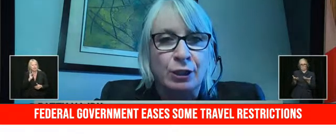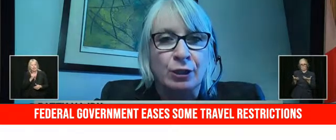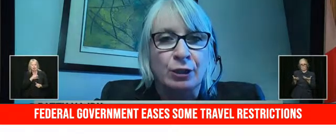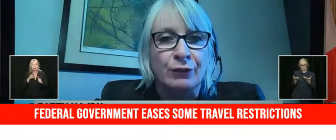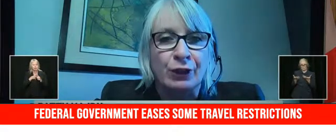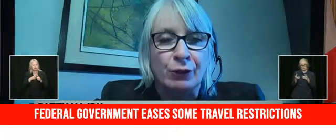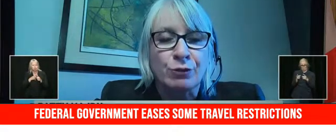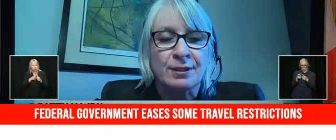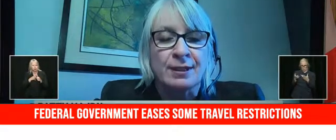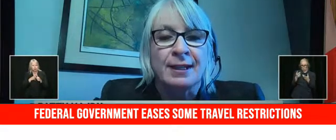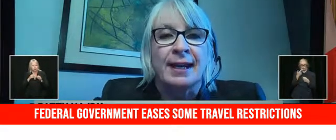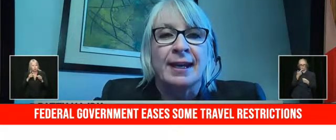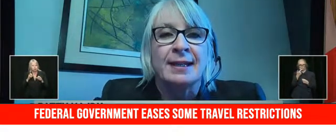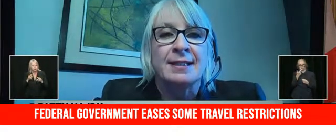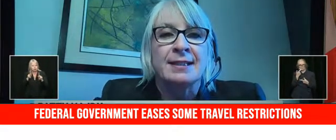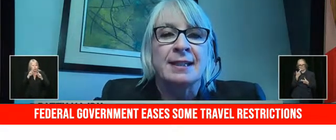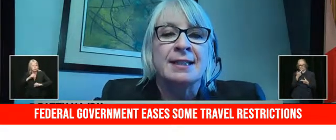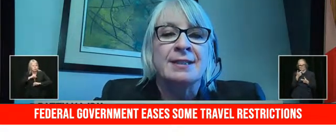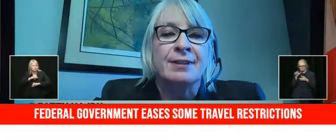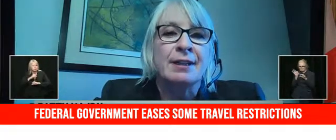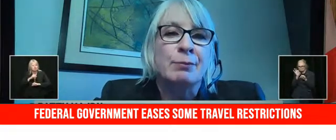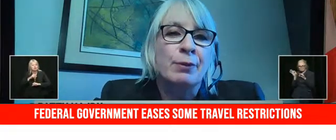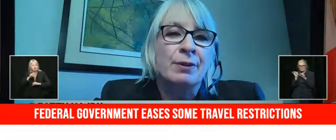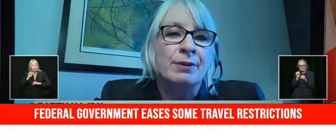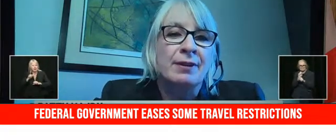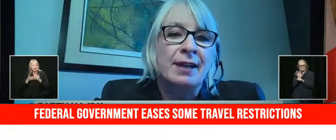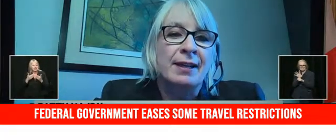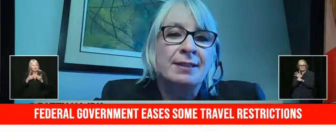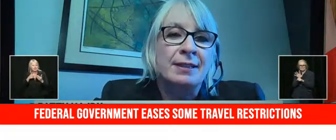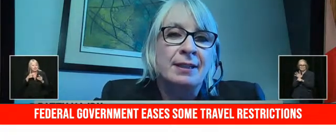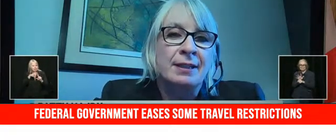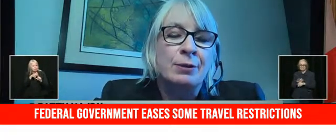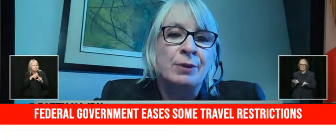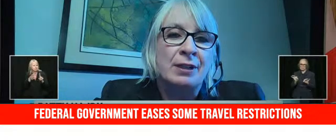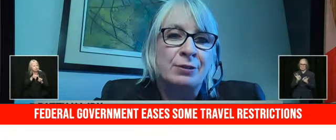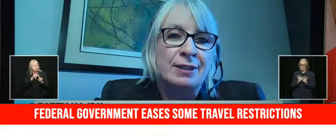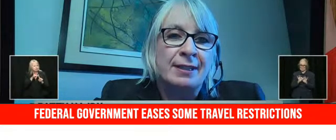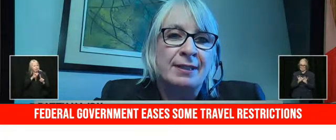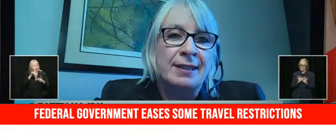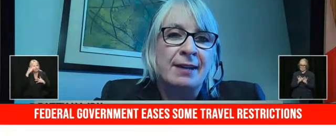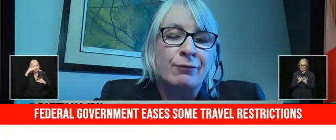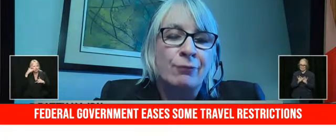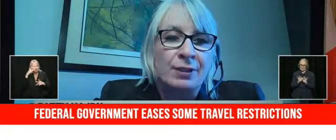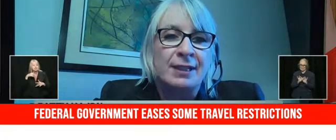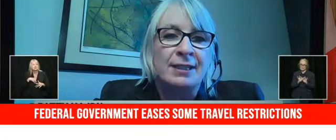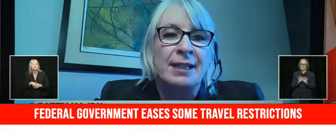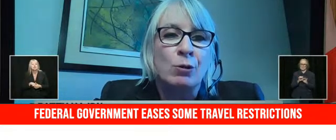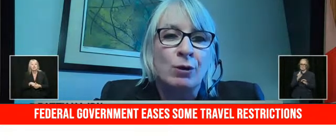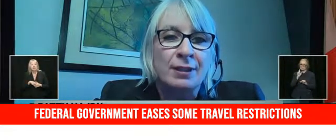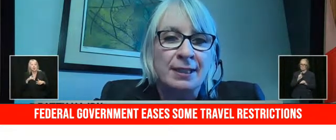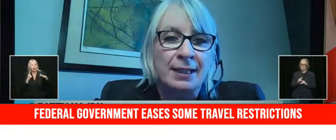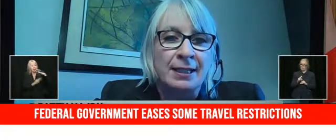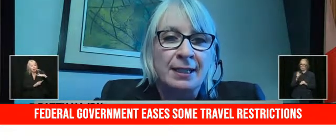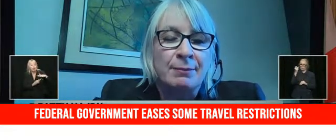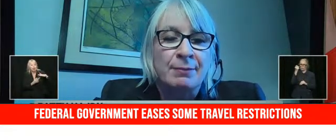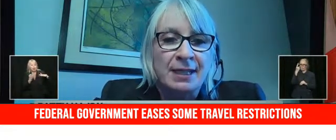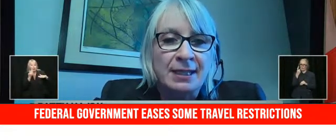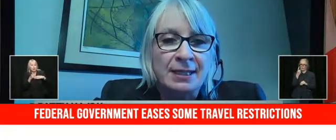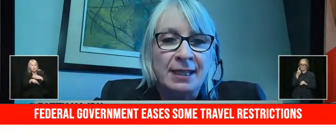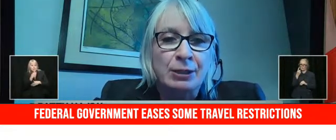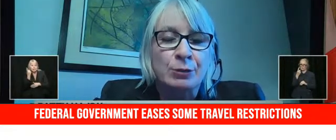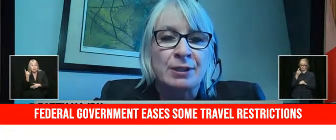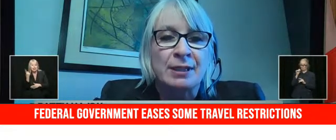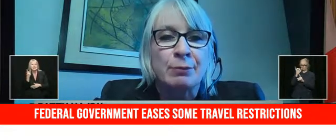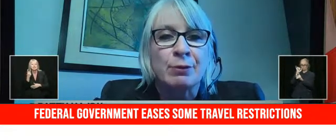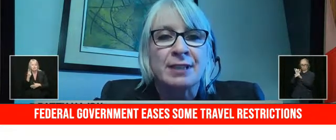détecter le virus. And it's very important that we understand that 14-day quarantine